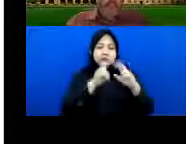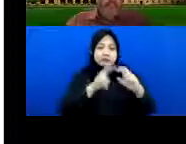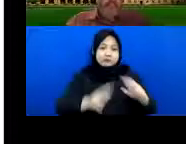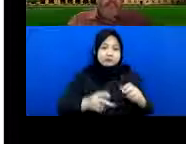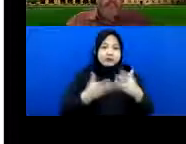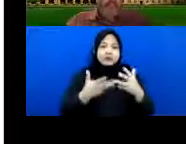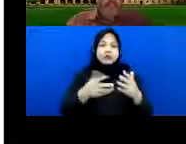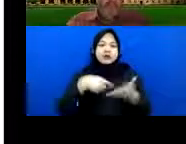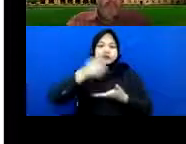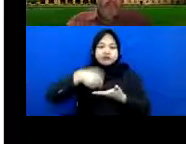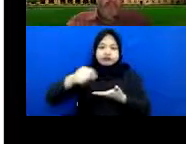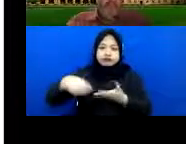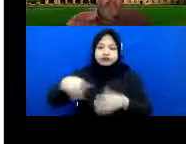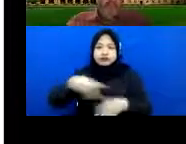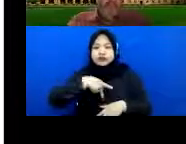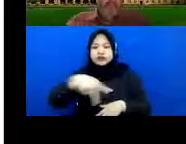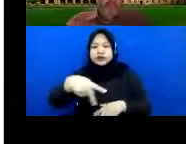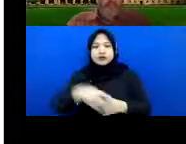the signature from the participant.